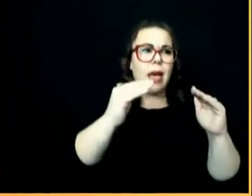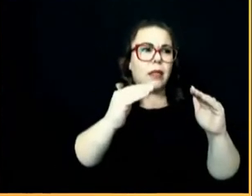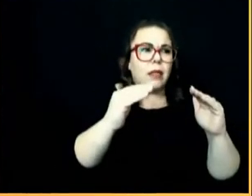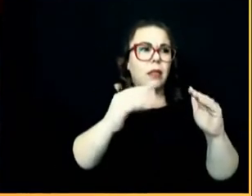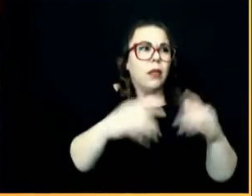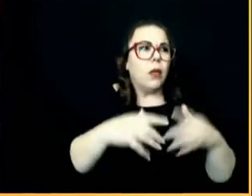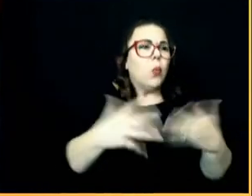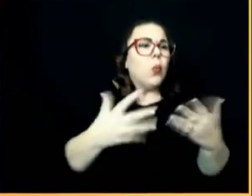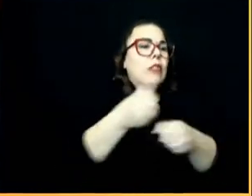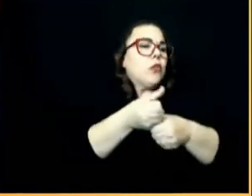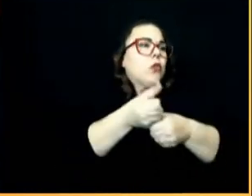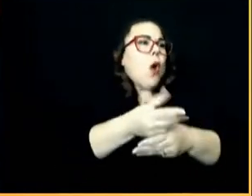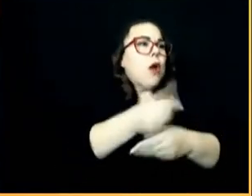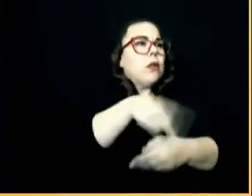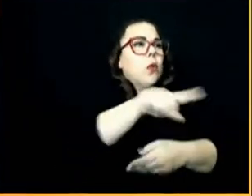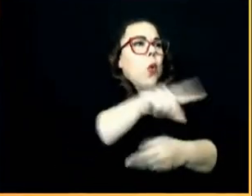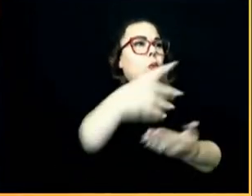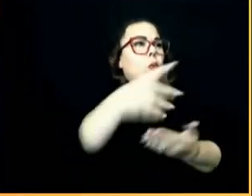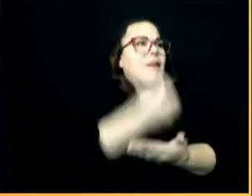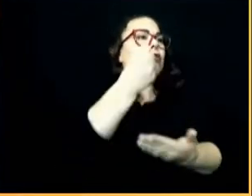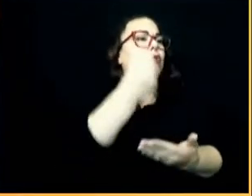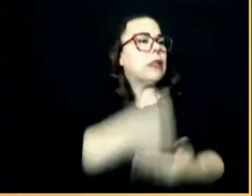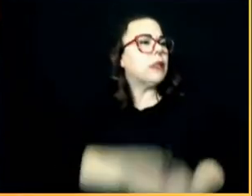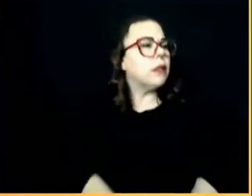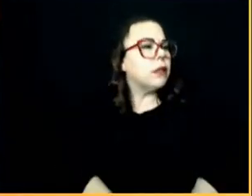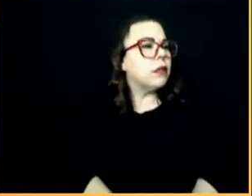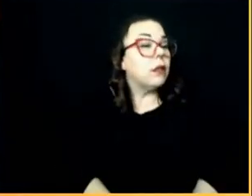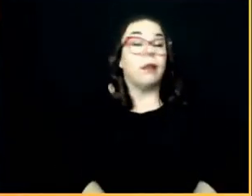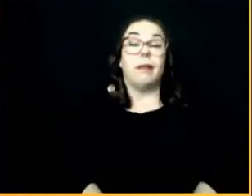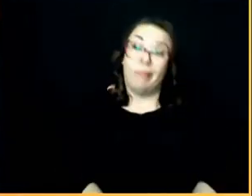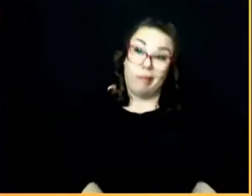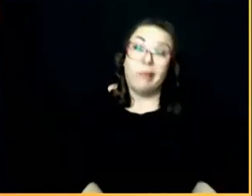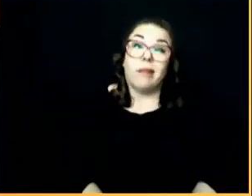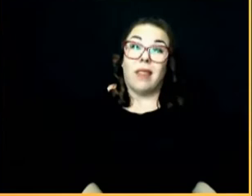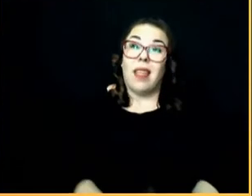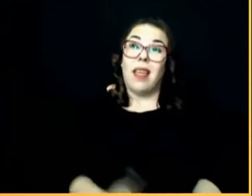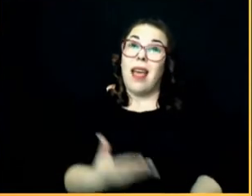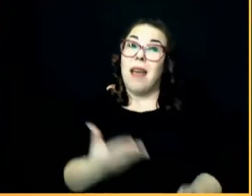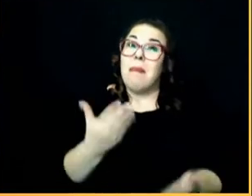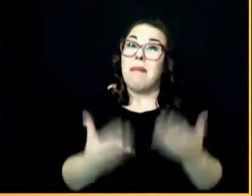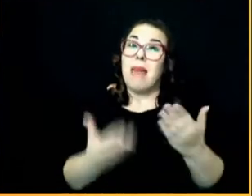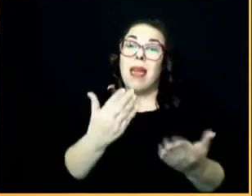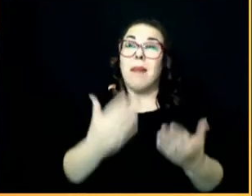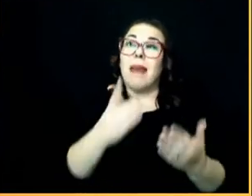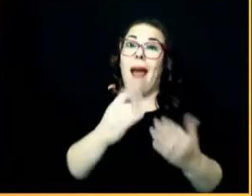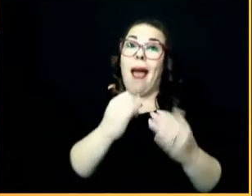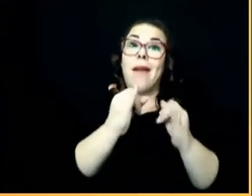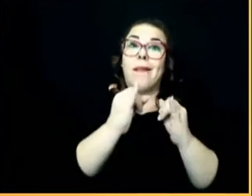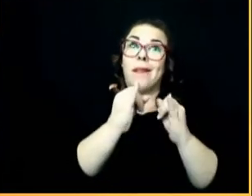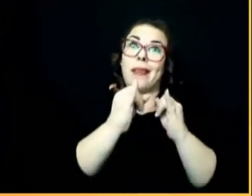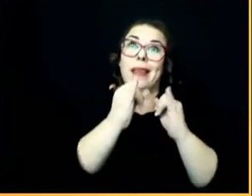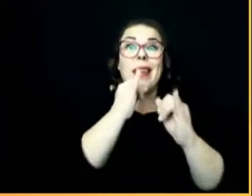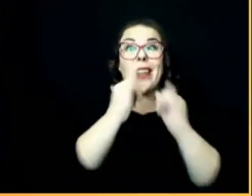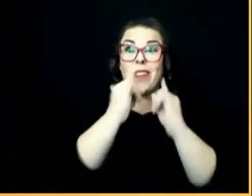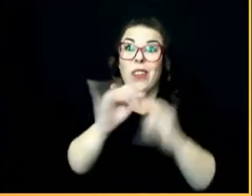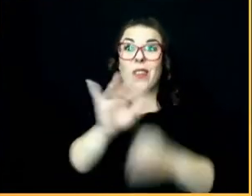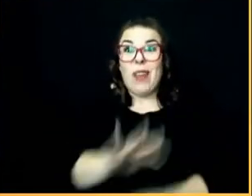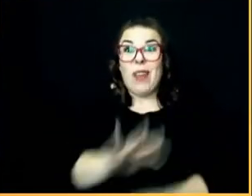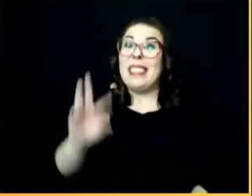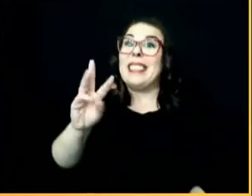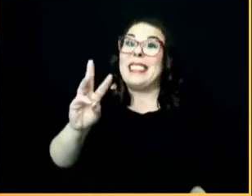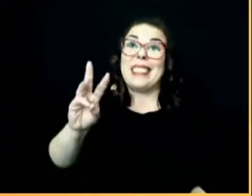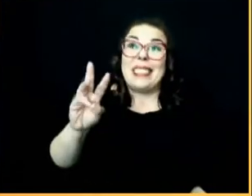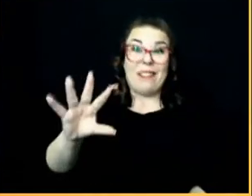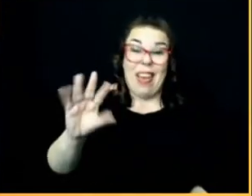victories? You know, so I've interviewed probably about 65% of these candidates over the course of my